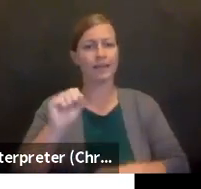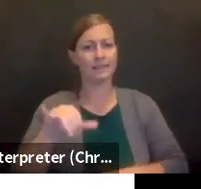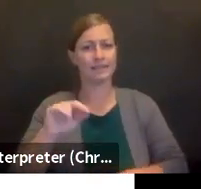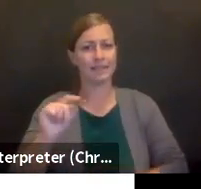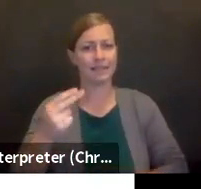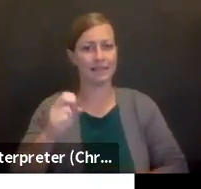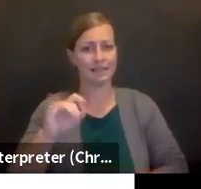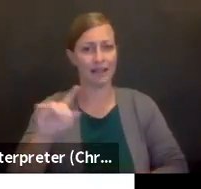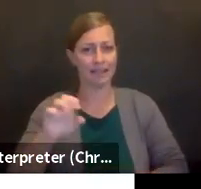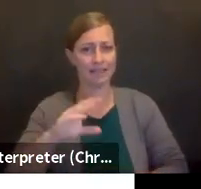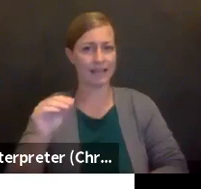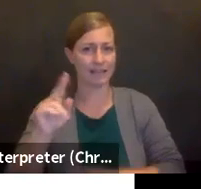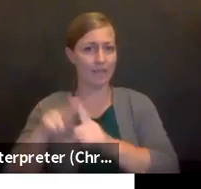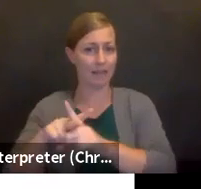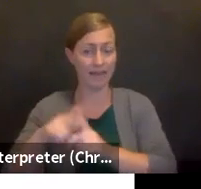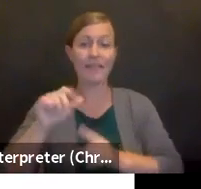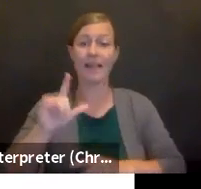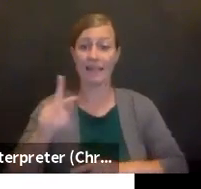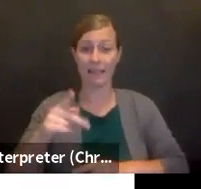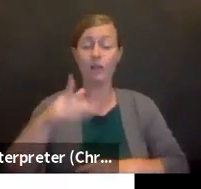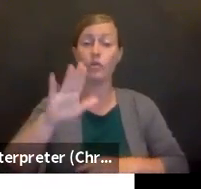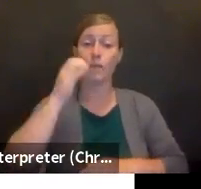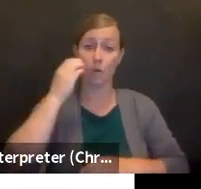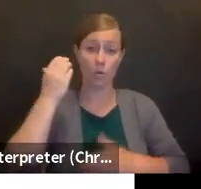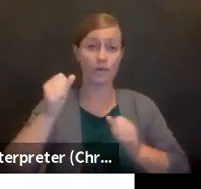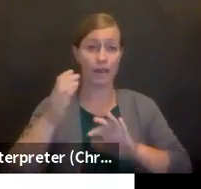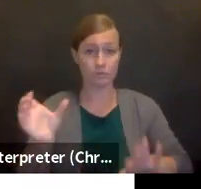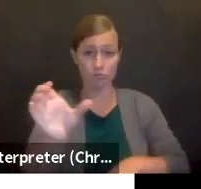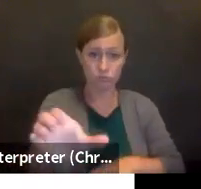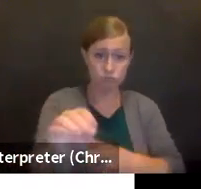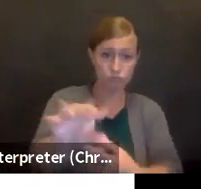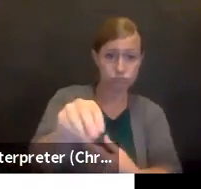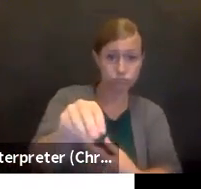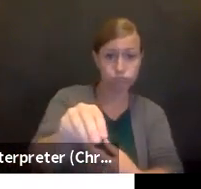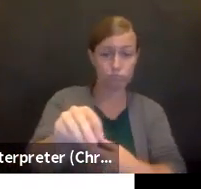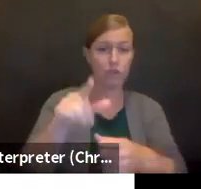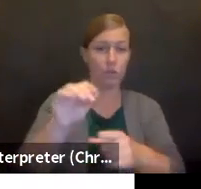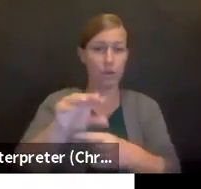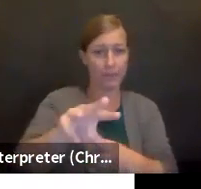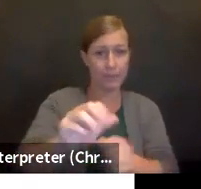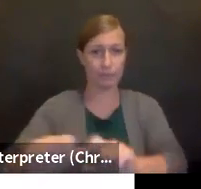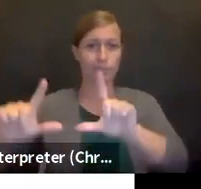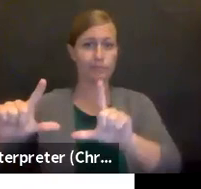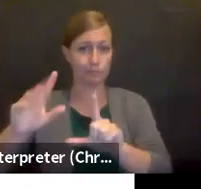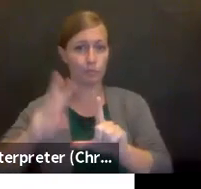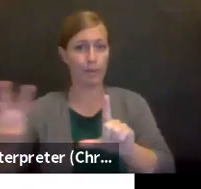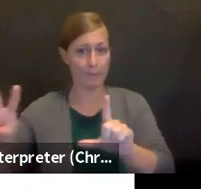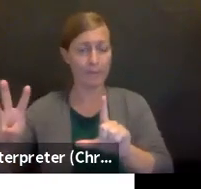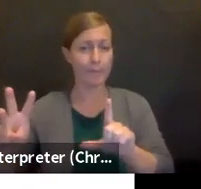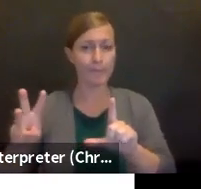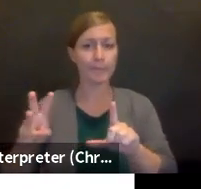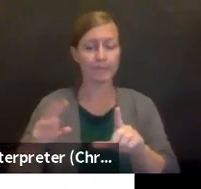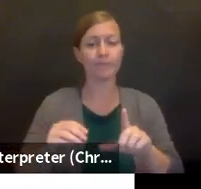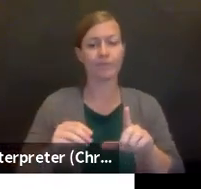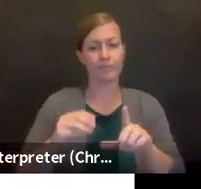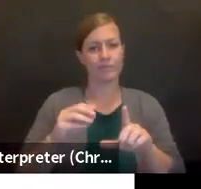So this is a link. You may always hold up your phone and use the camera option to have this automatically pop up with a go to